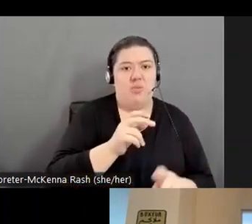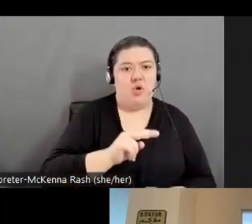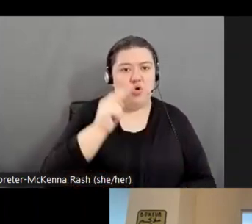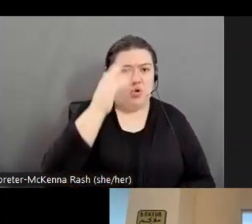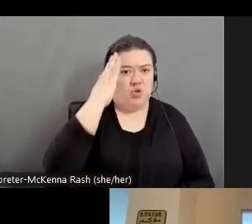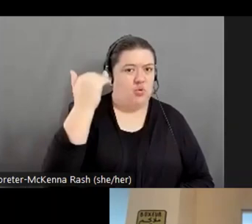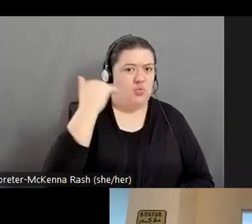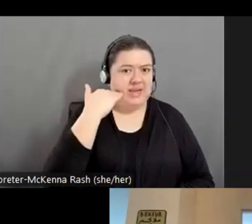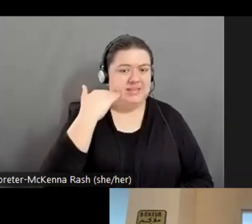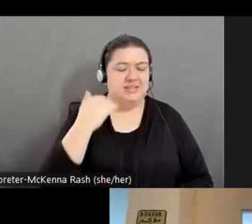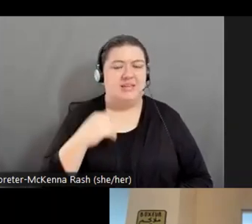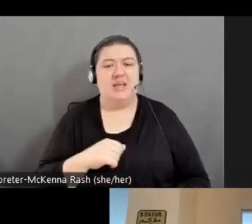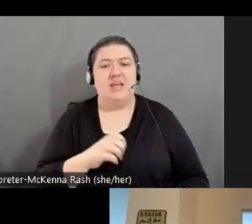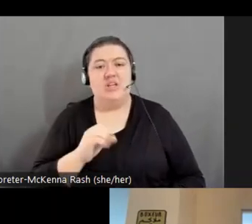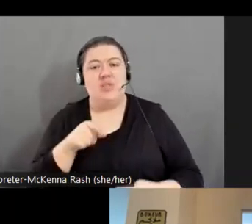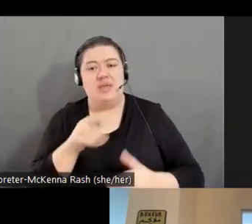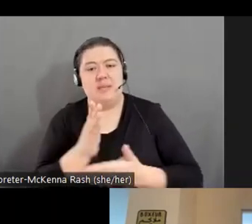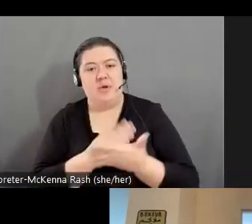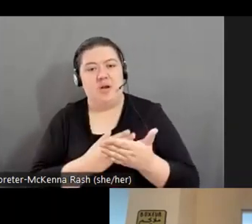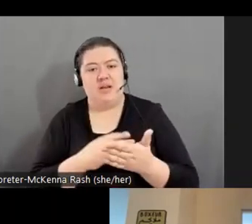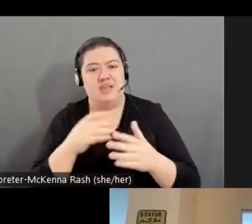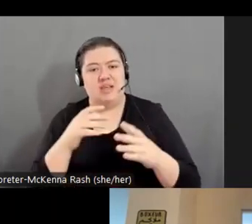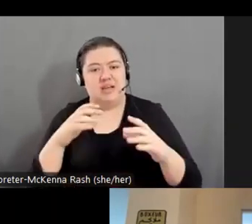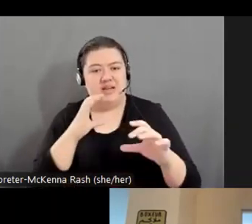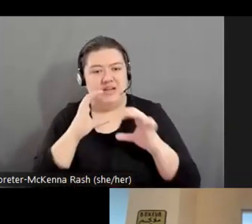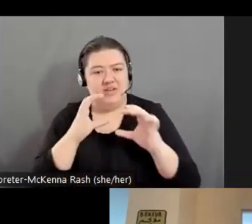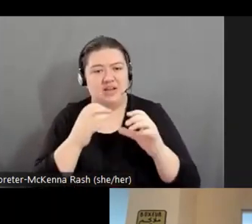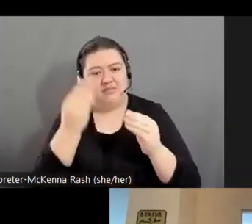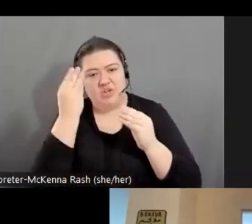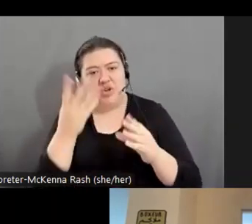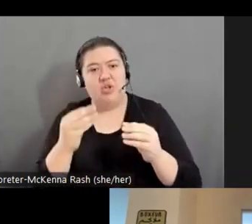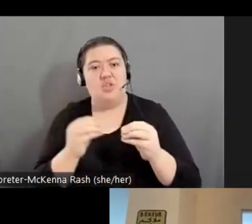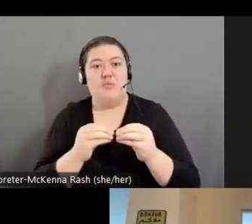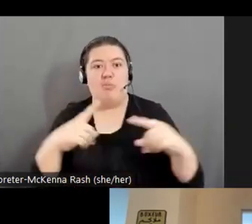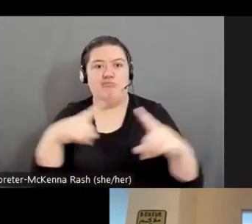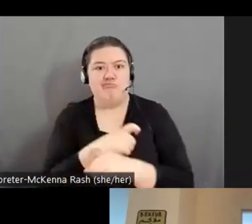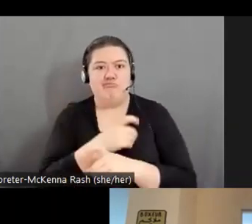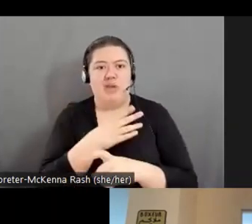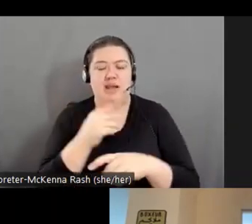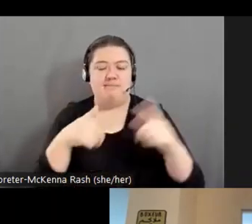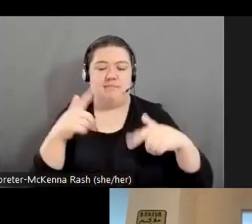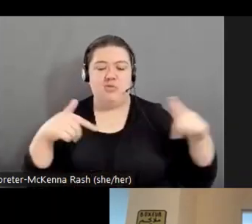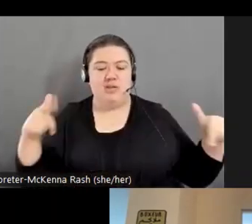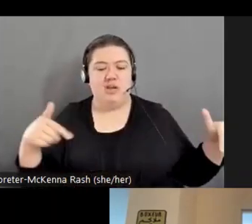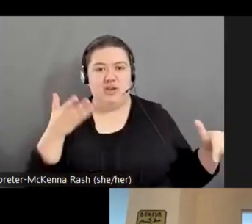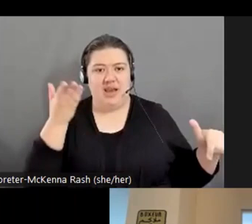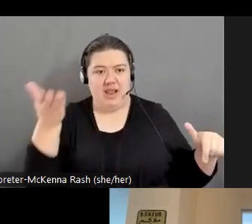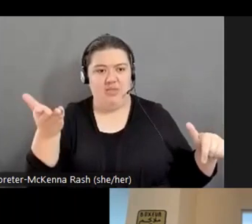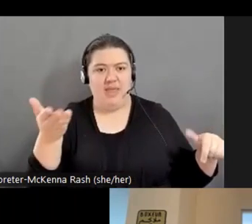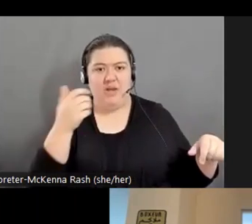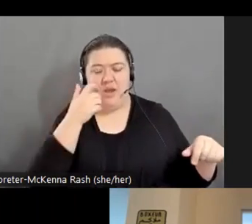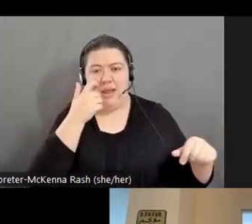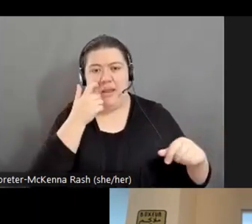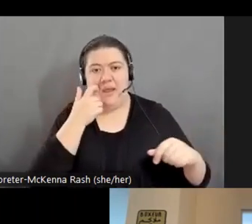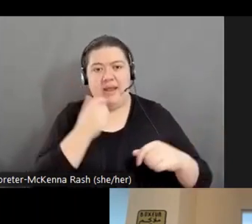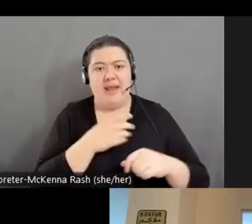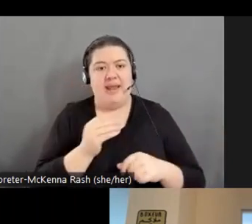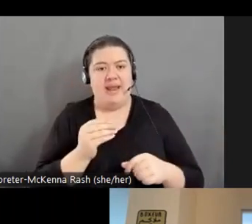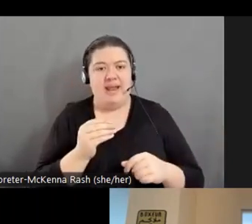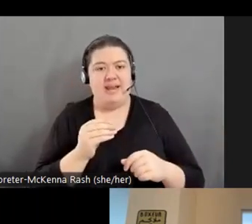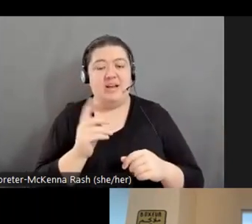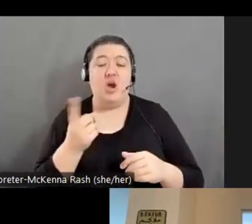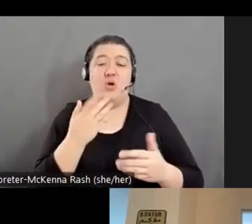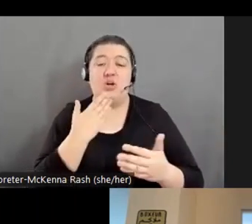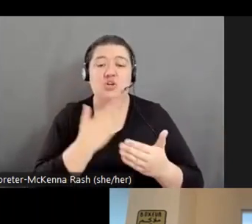the purpose of this part of the conversation is more to let you know that there's a lot of complexities and variations out there, and it's always good to